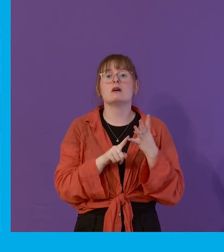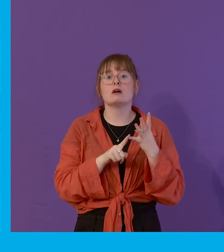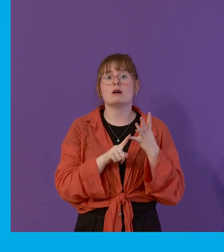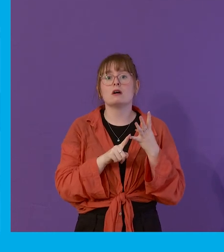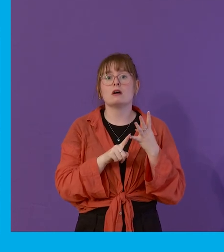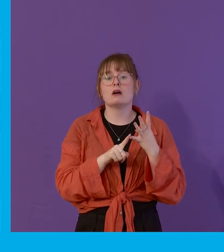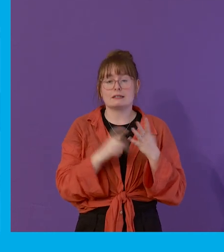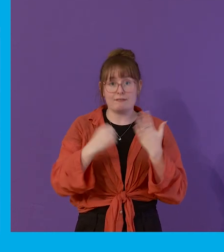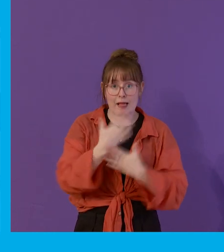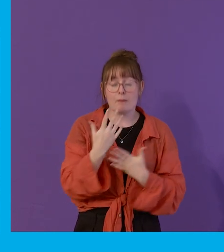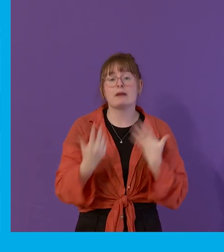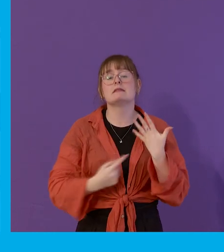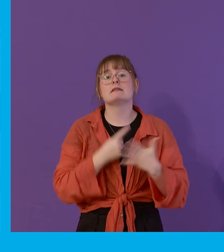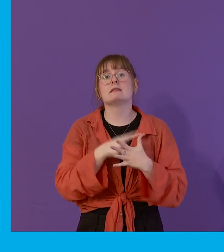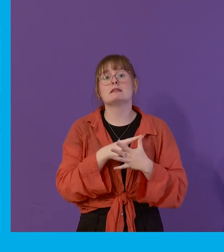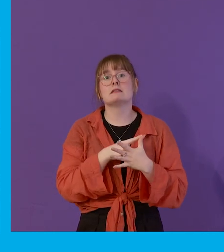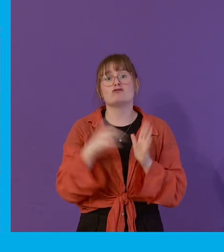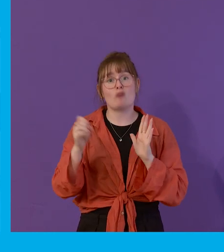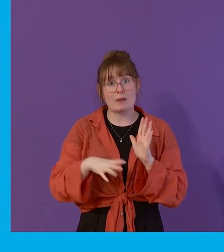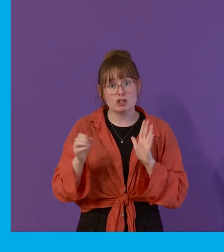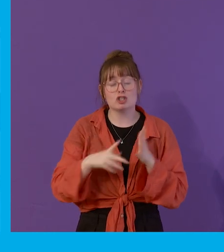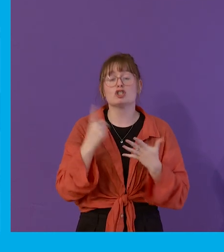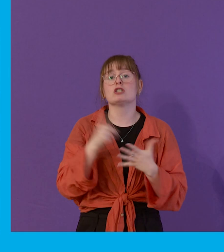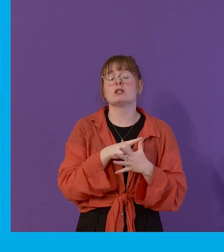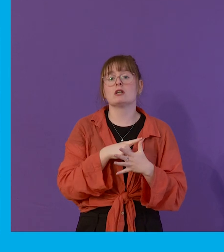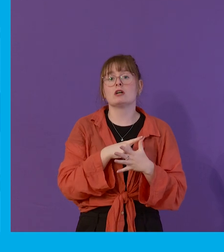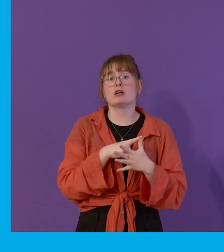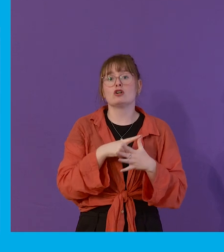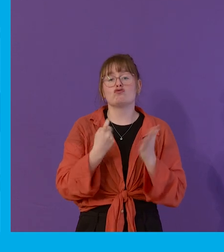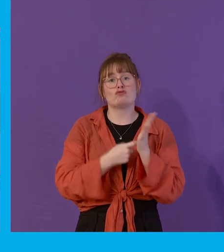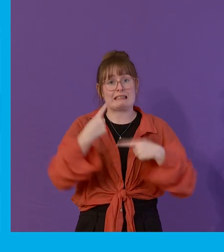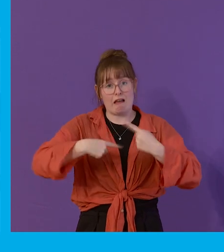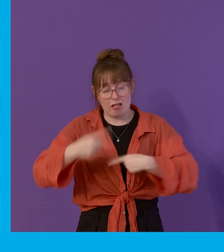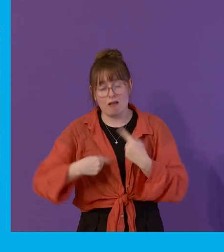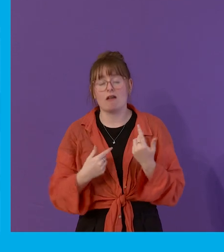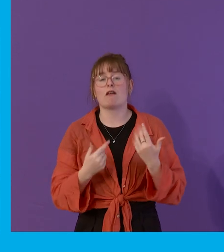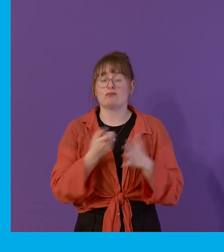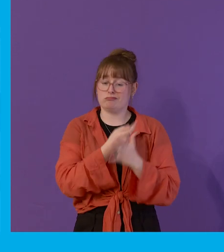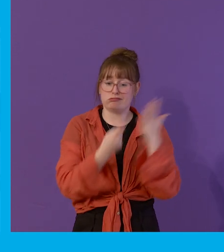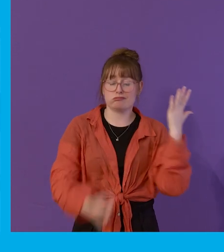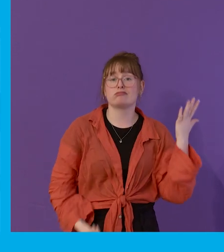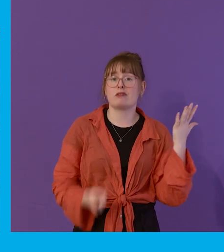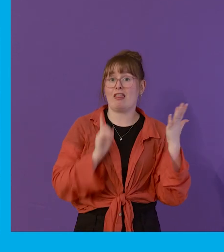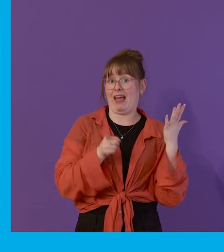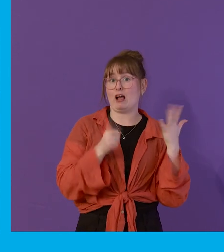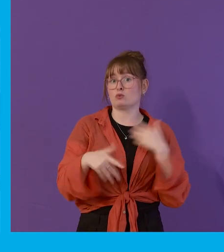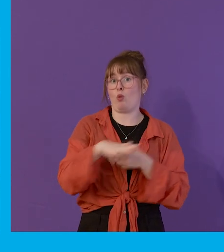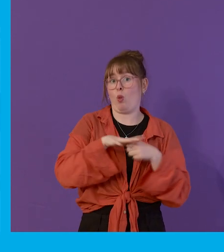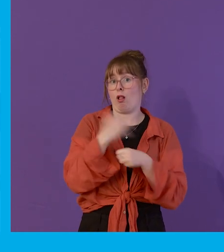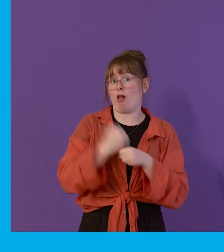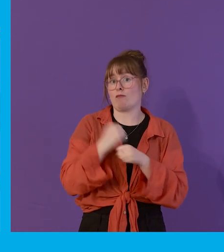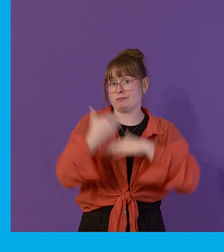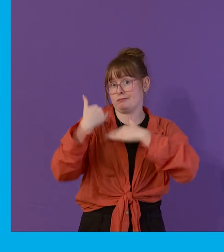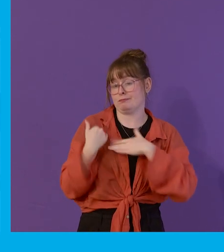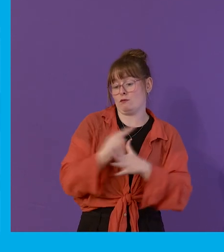economic development, waste, recycling. I mean, it's just about